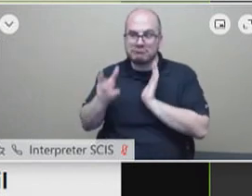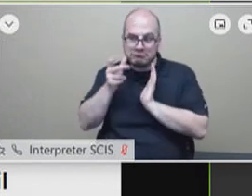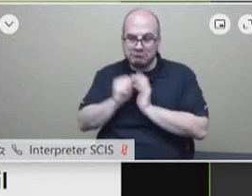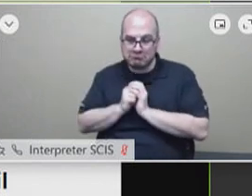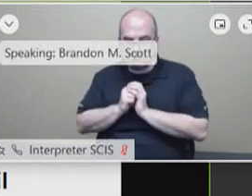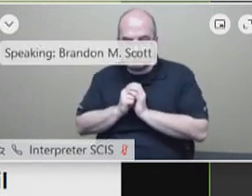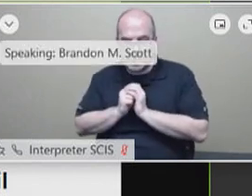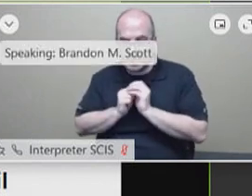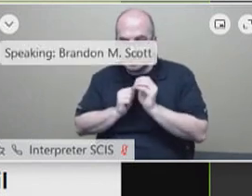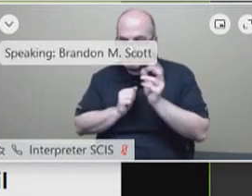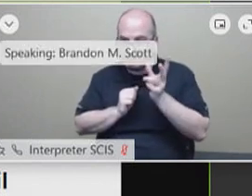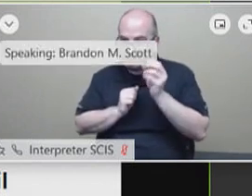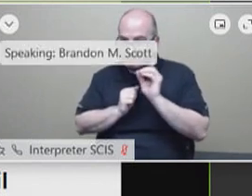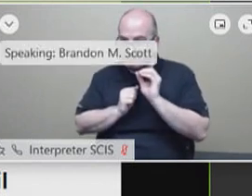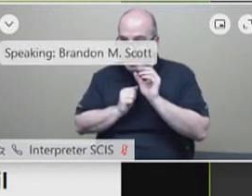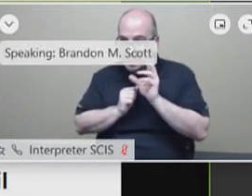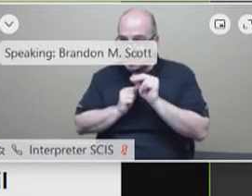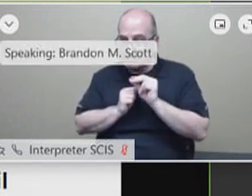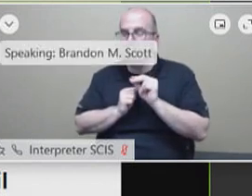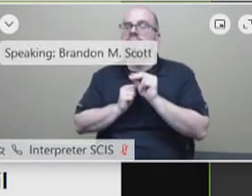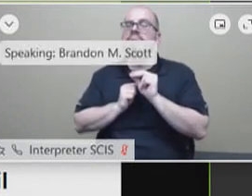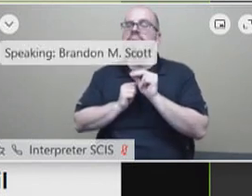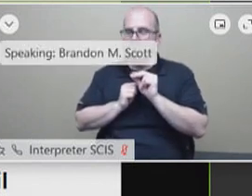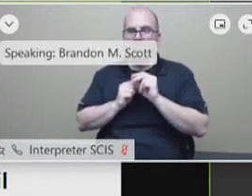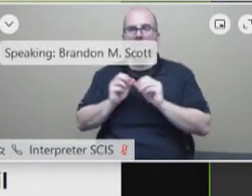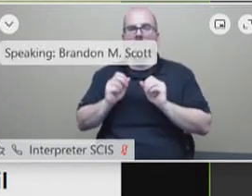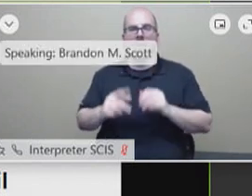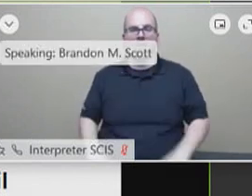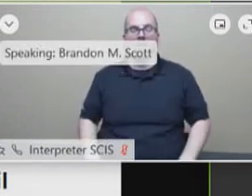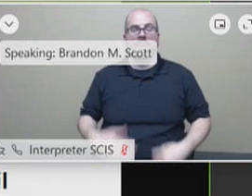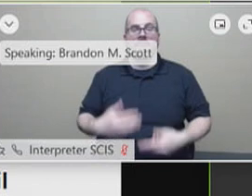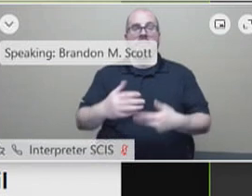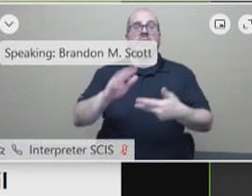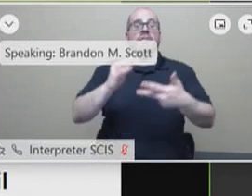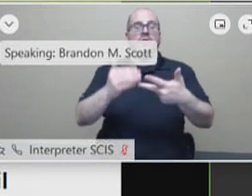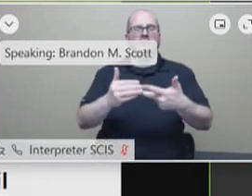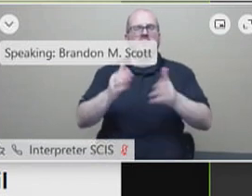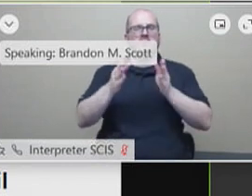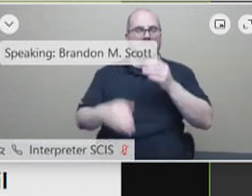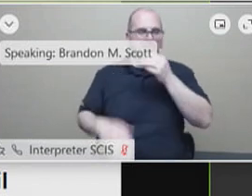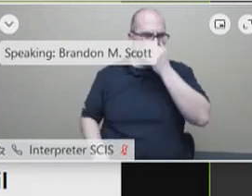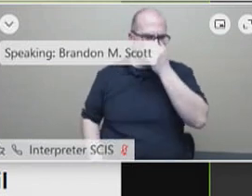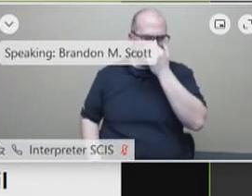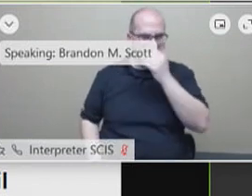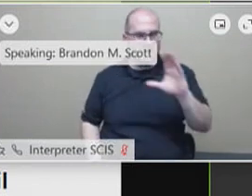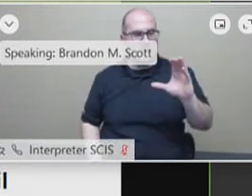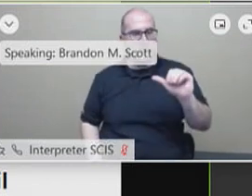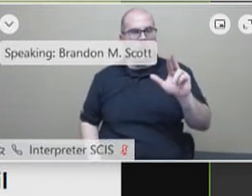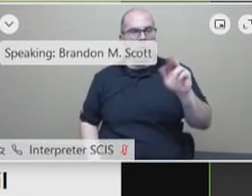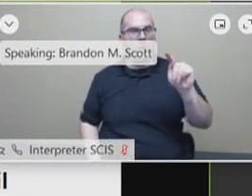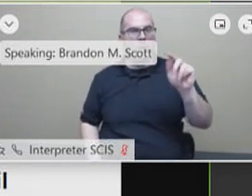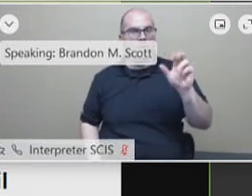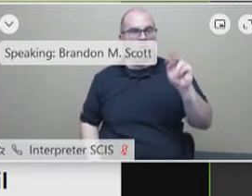Nope. All right. We're going to move to the third person, Colton Perry. Colton?